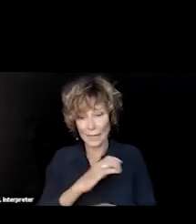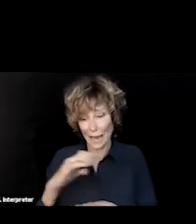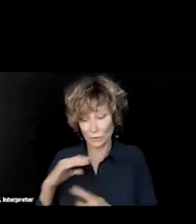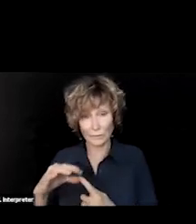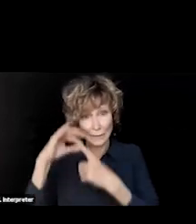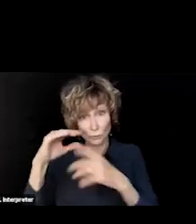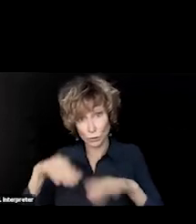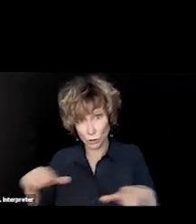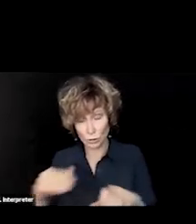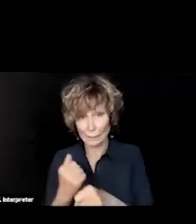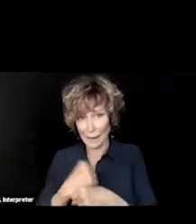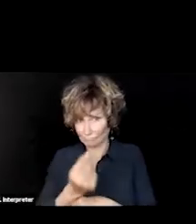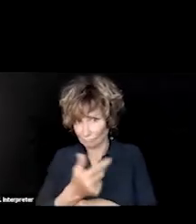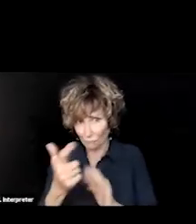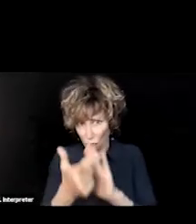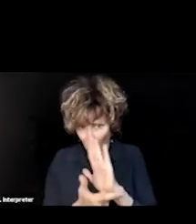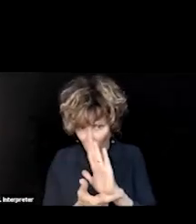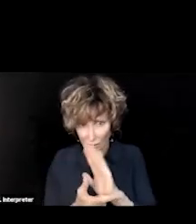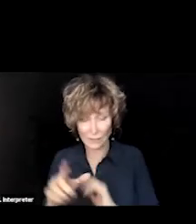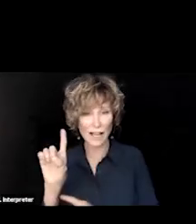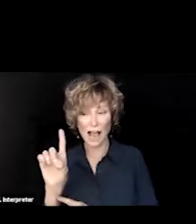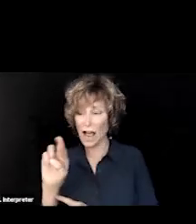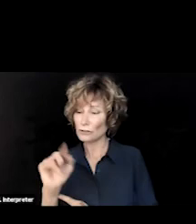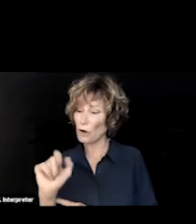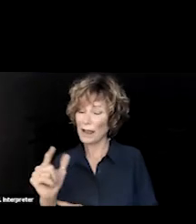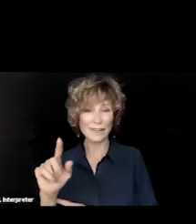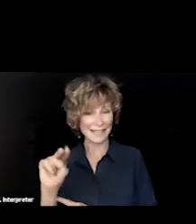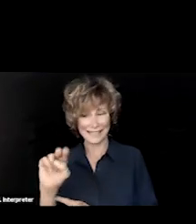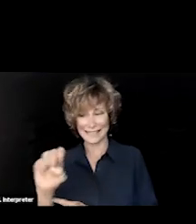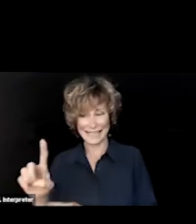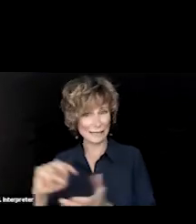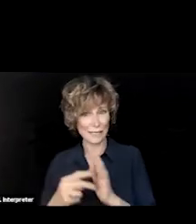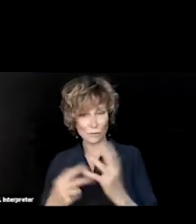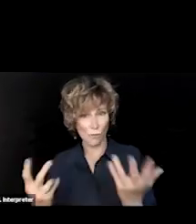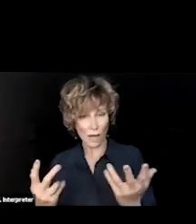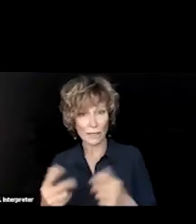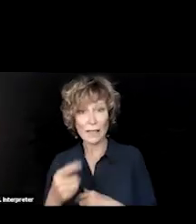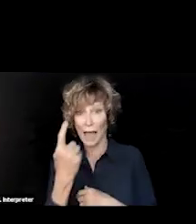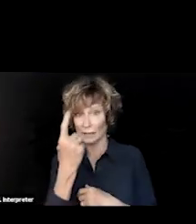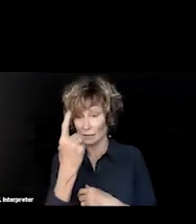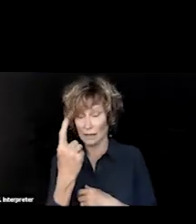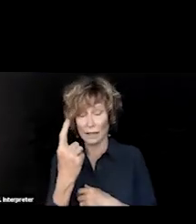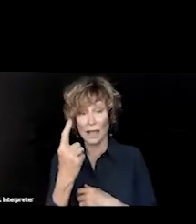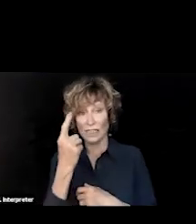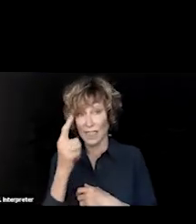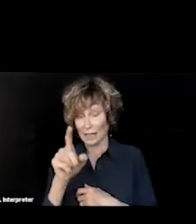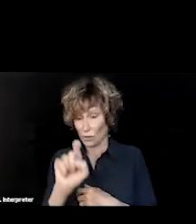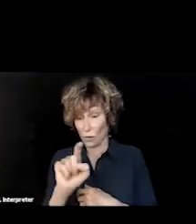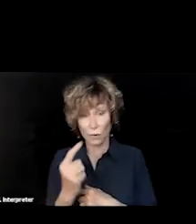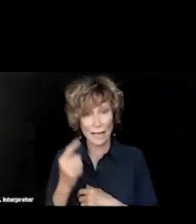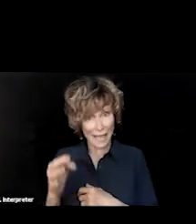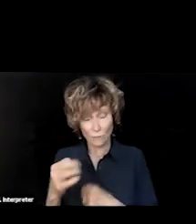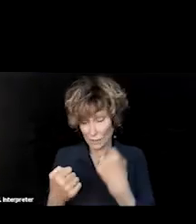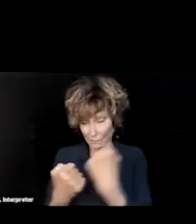Children. What is a driving need? In a nutshell, it's the one thing that if we supported that